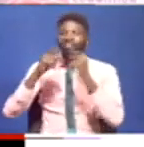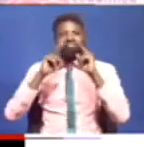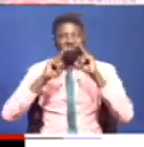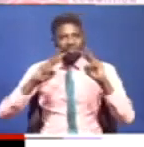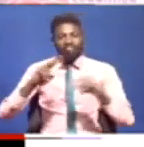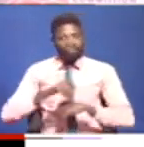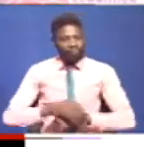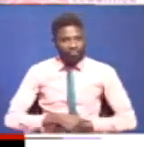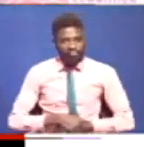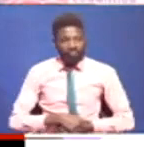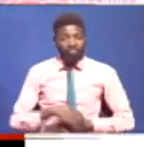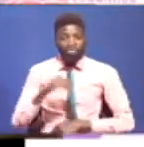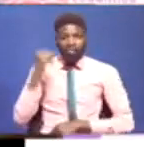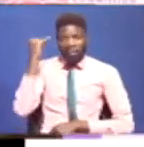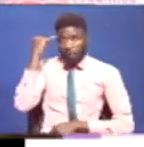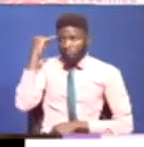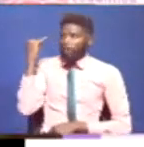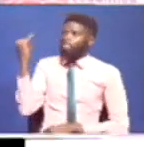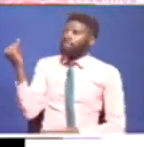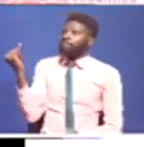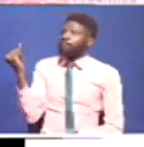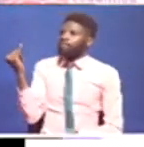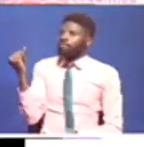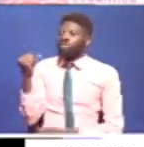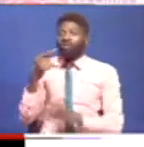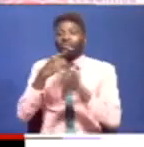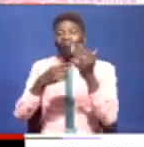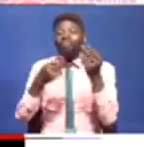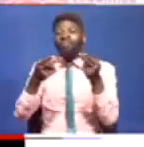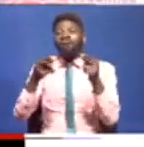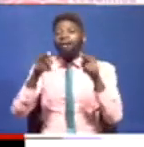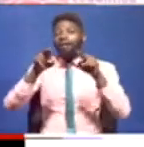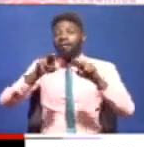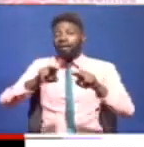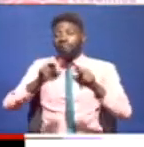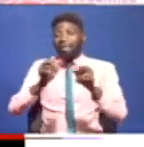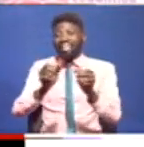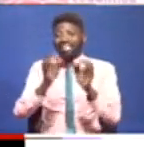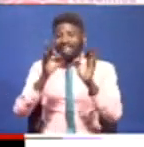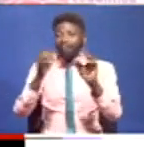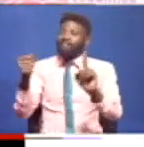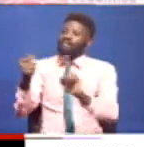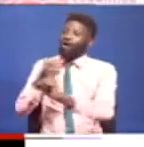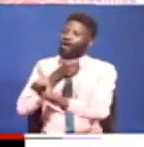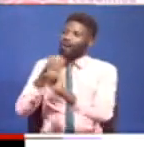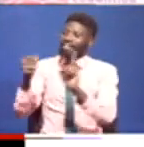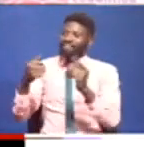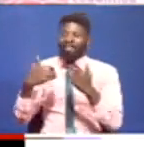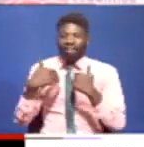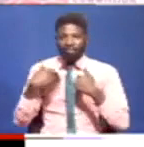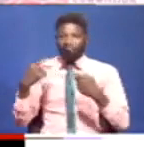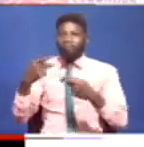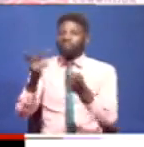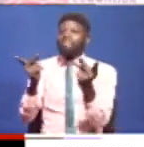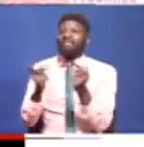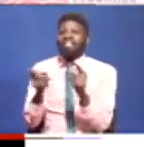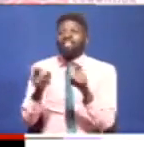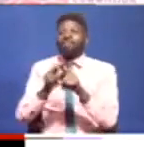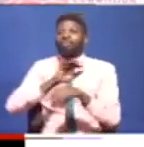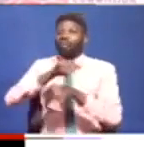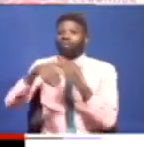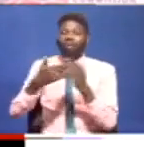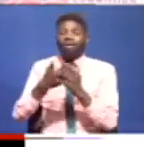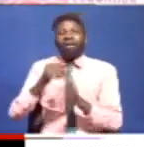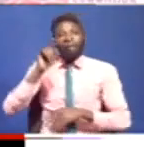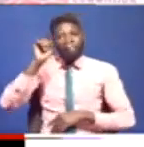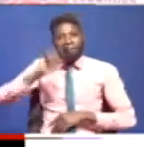You can imagine what would happen when there is violence in a place and everyone has to run